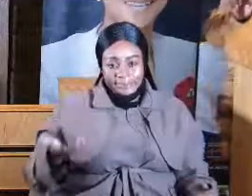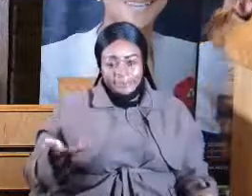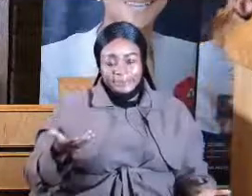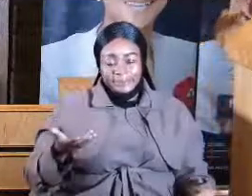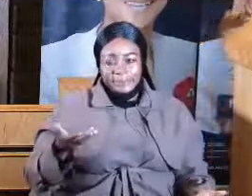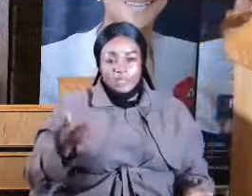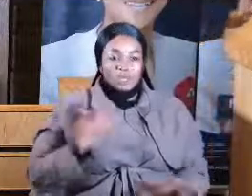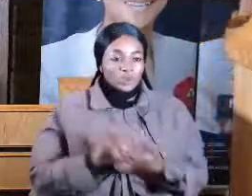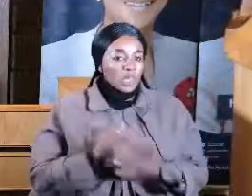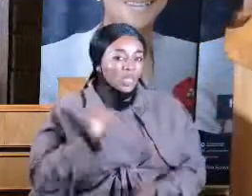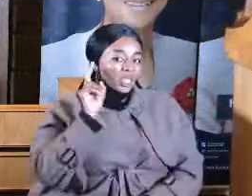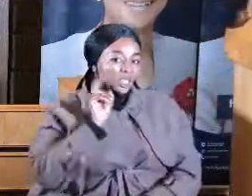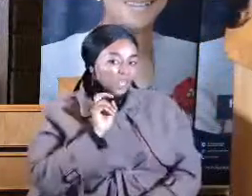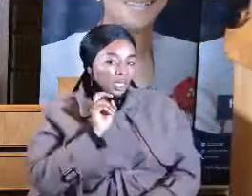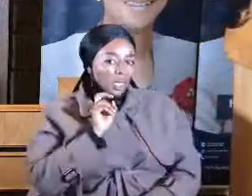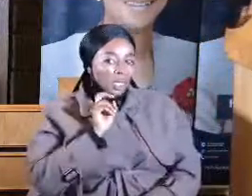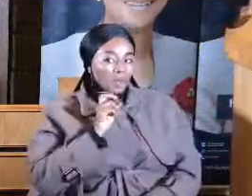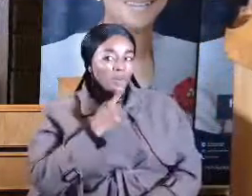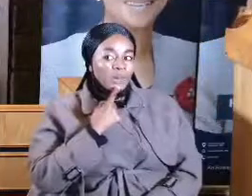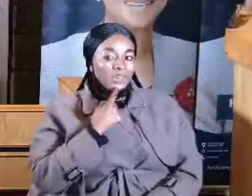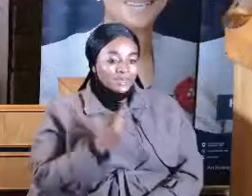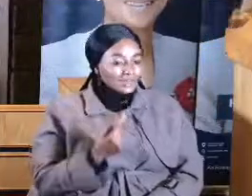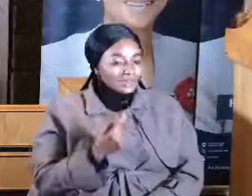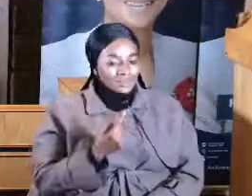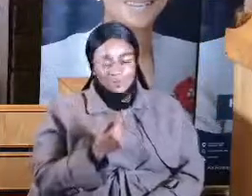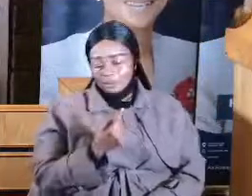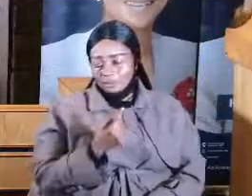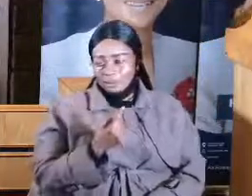hear from when they say that